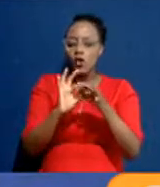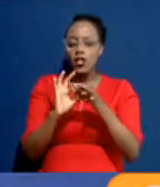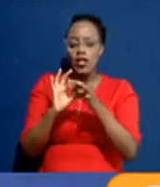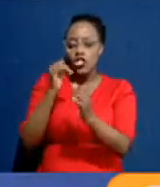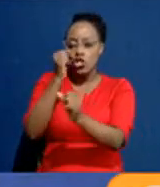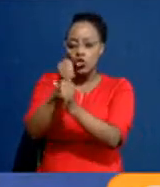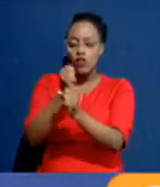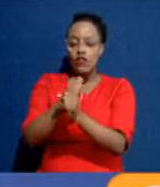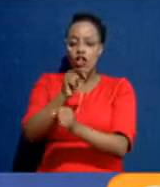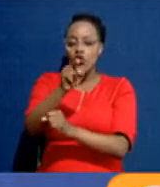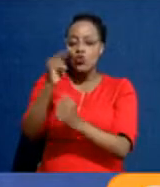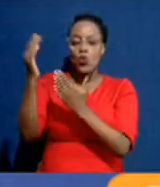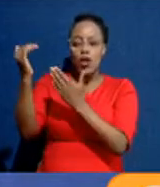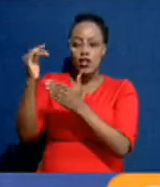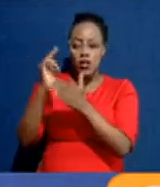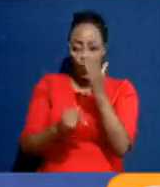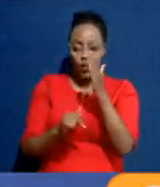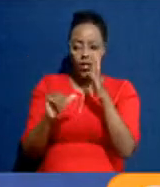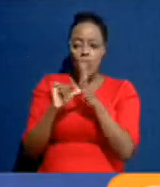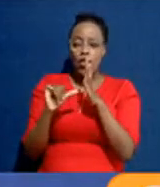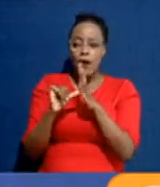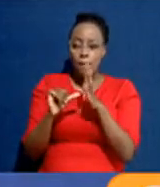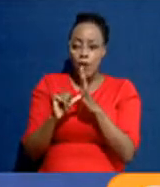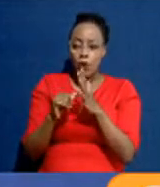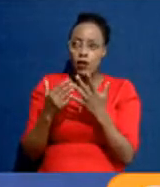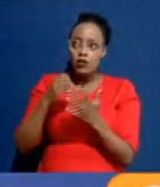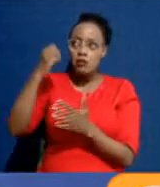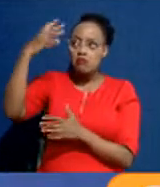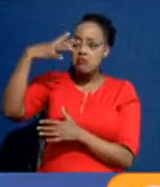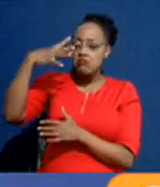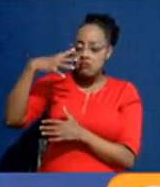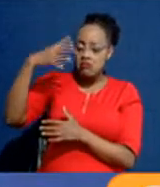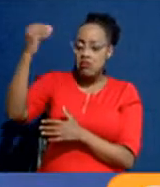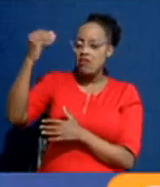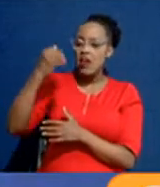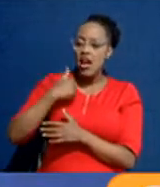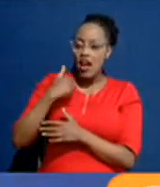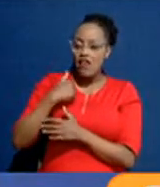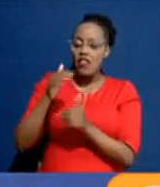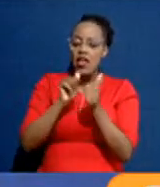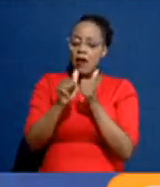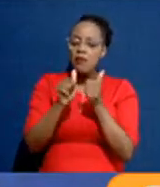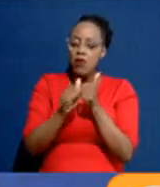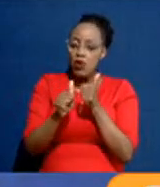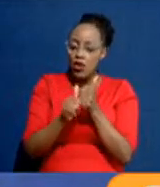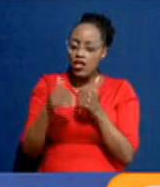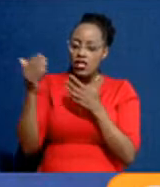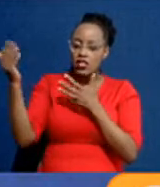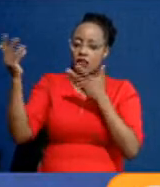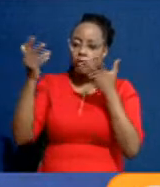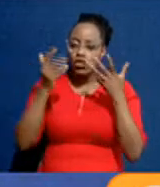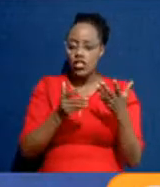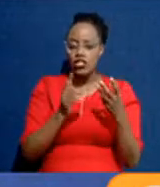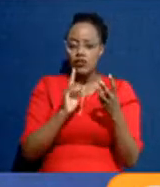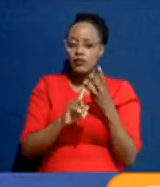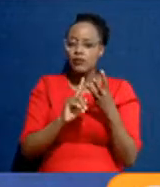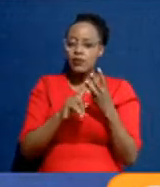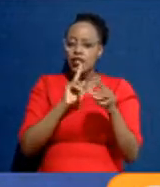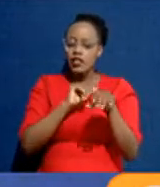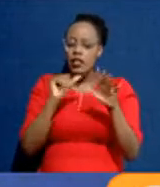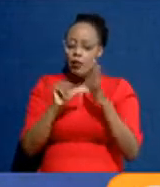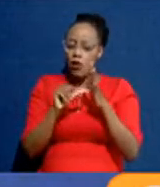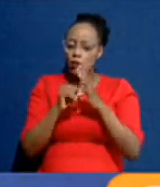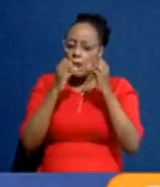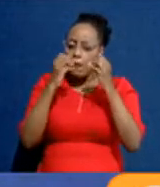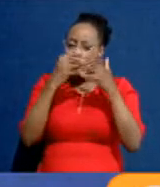You would expect, like when we had the problem of blackout, when there was the issue of maize importation, when there was the problem of many